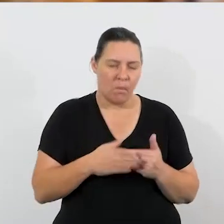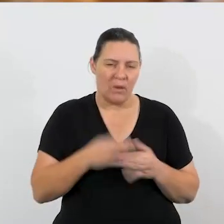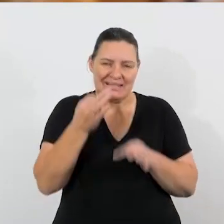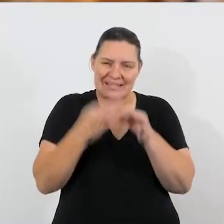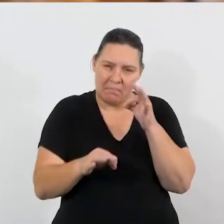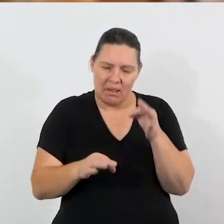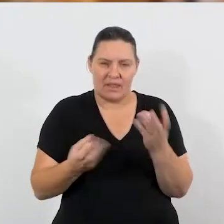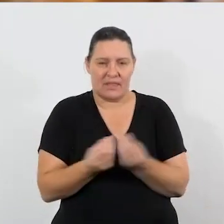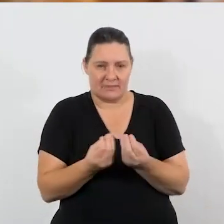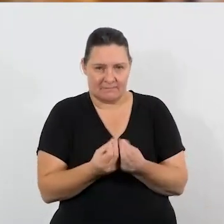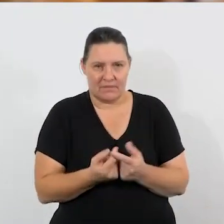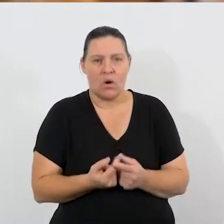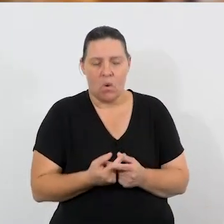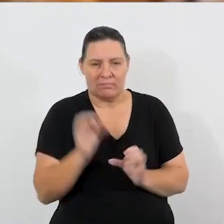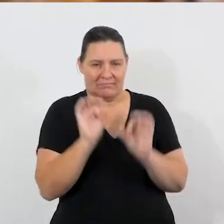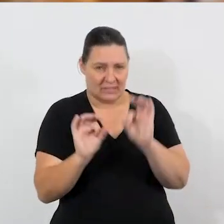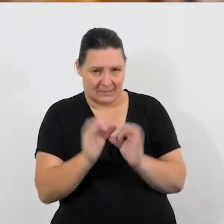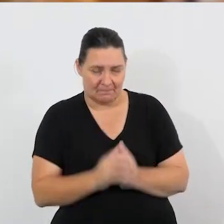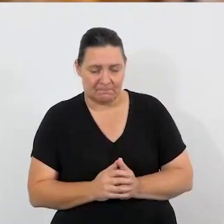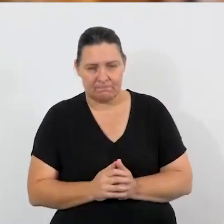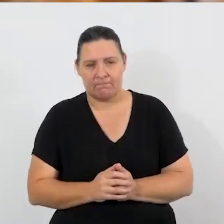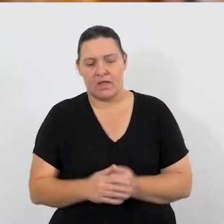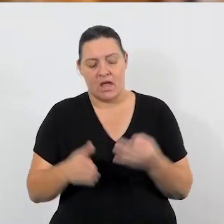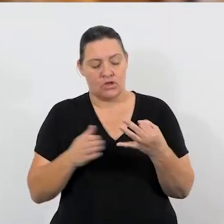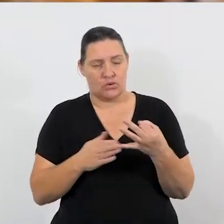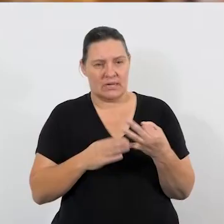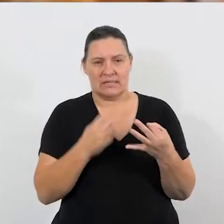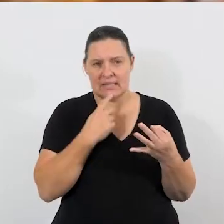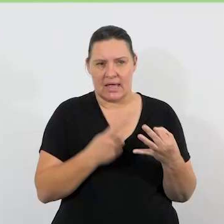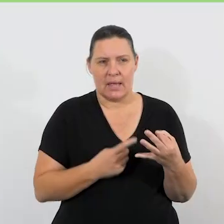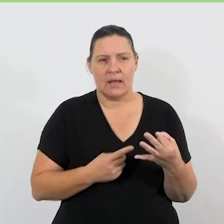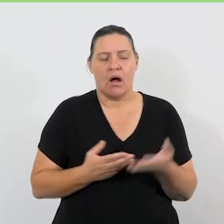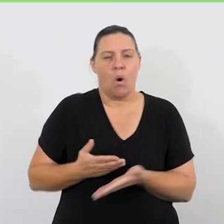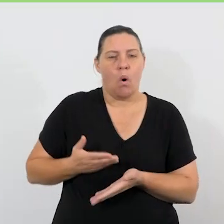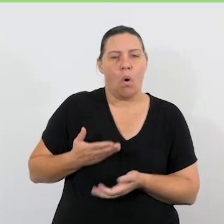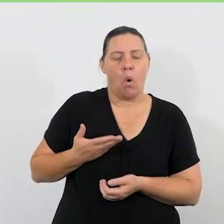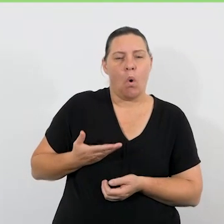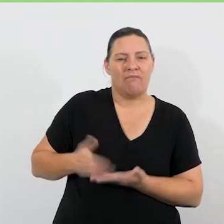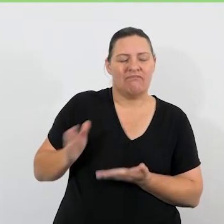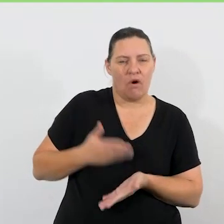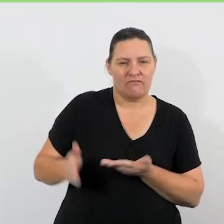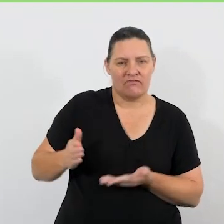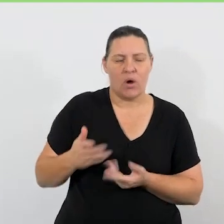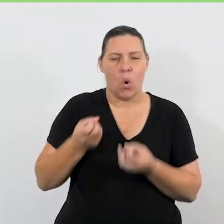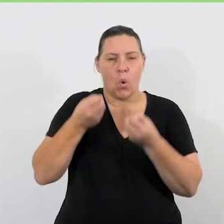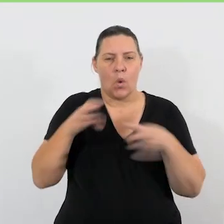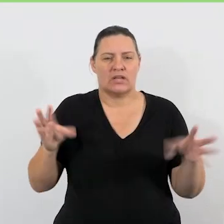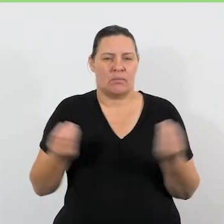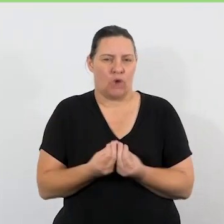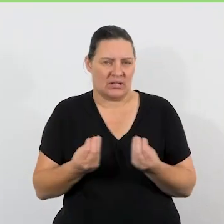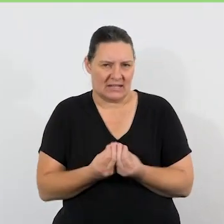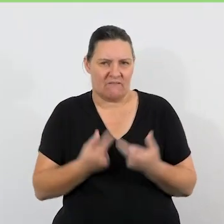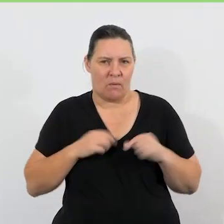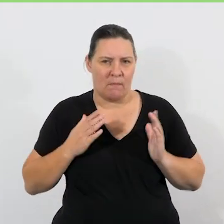into simple substances or particles. Number 3 says getting rid of undigested waste